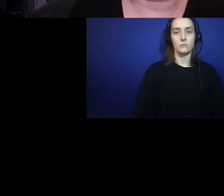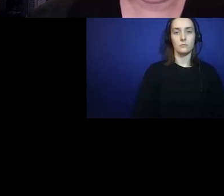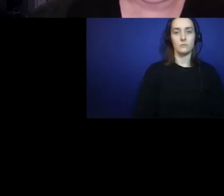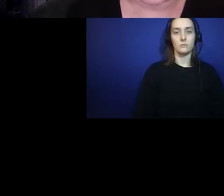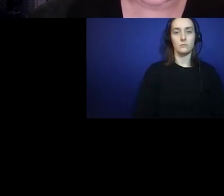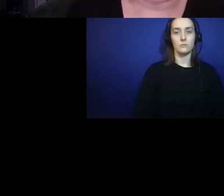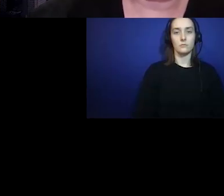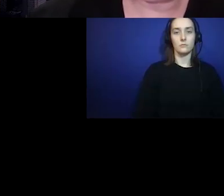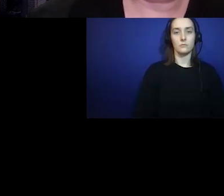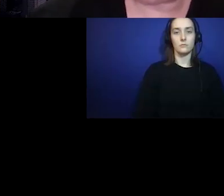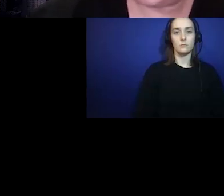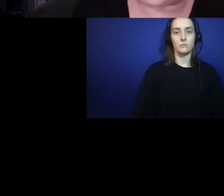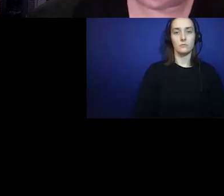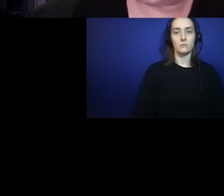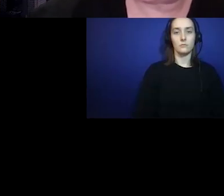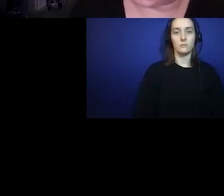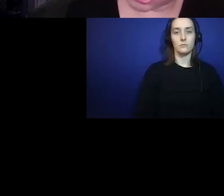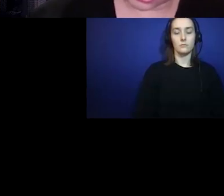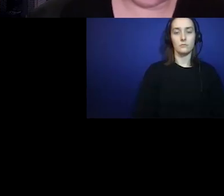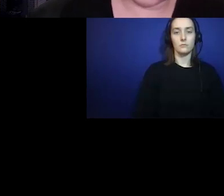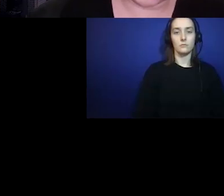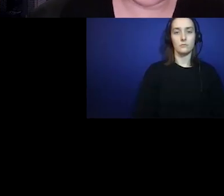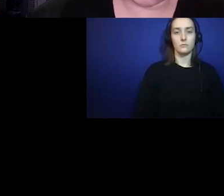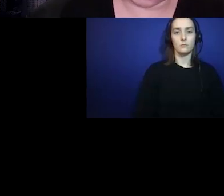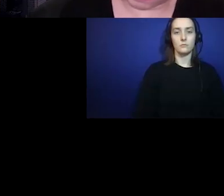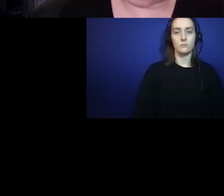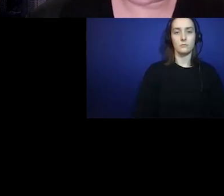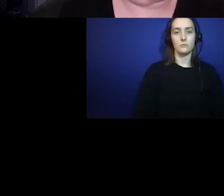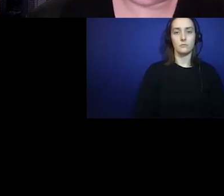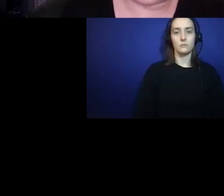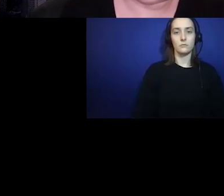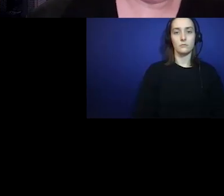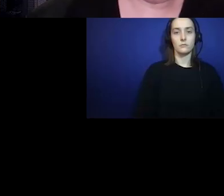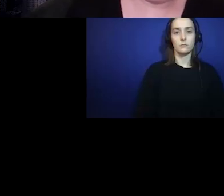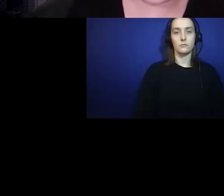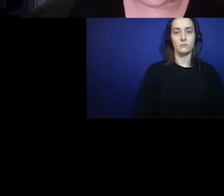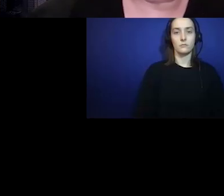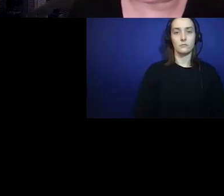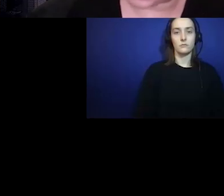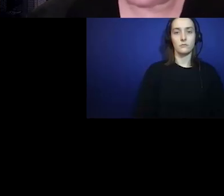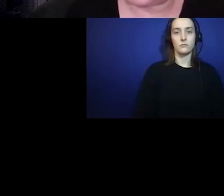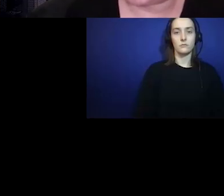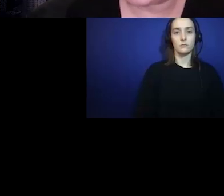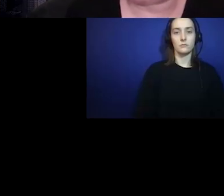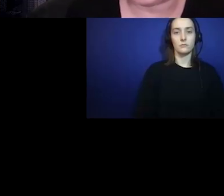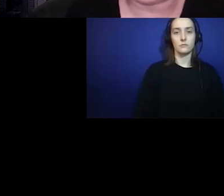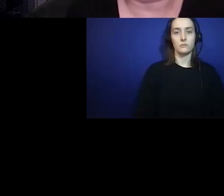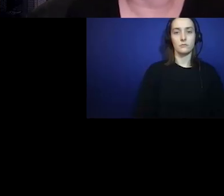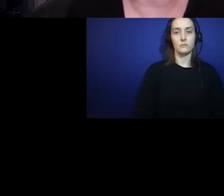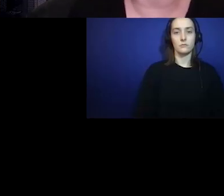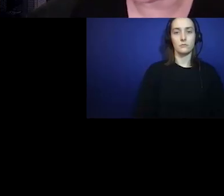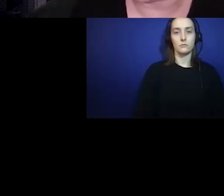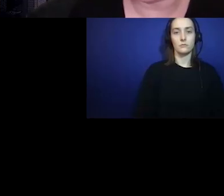this case, I've inserted the author's name and the year of when the article was published at the top. So that's